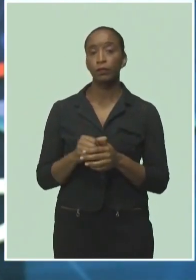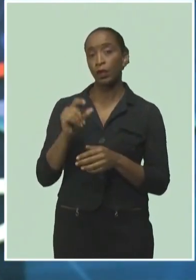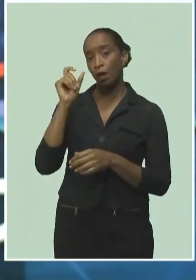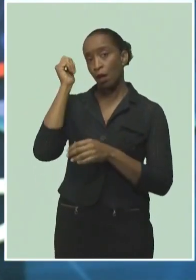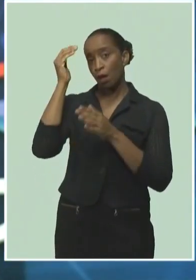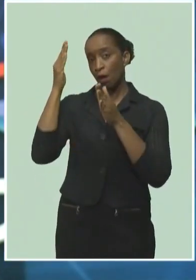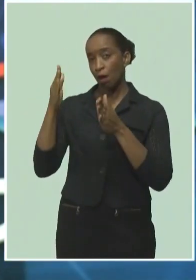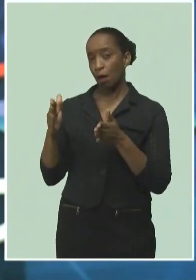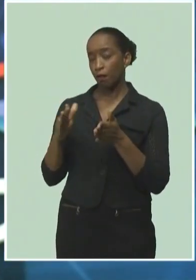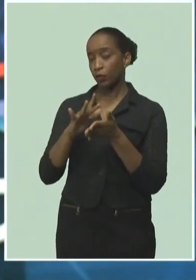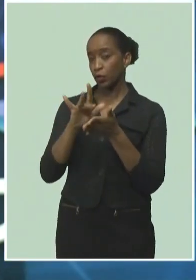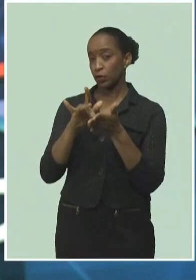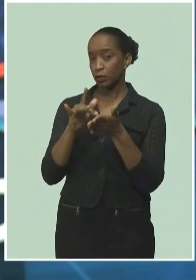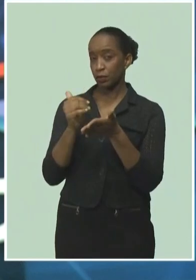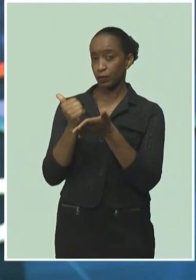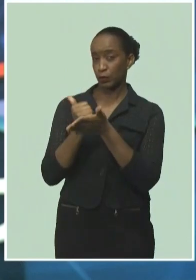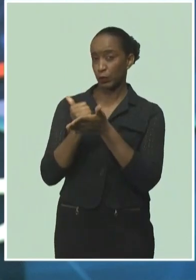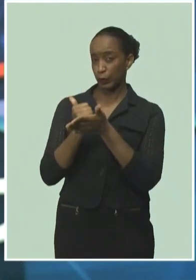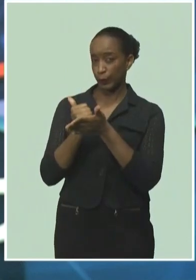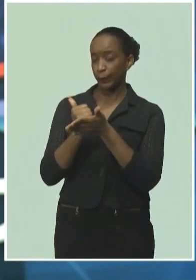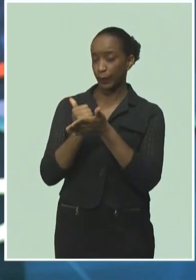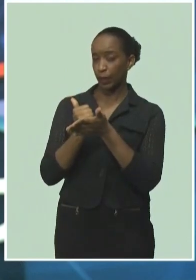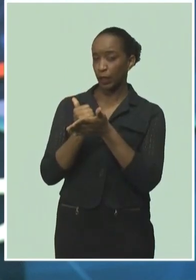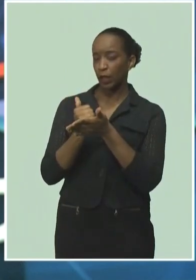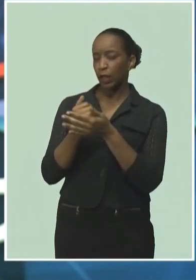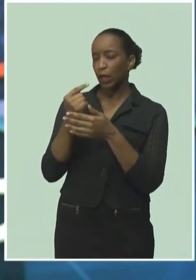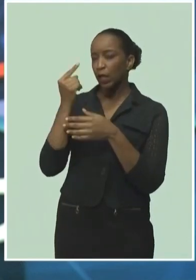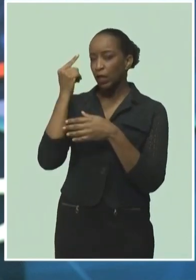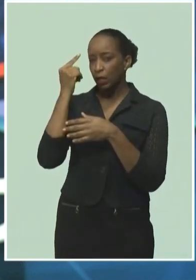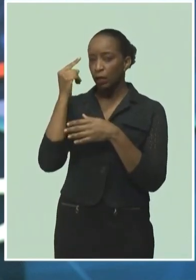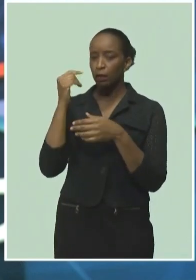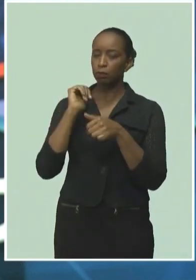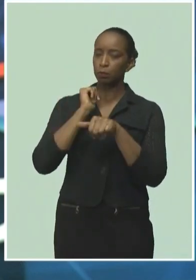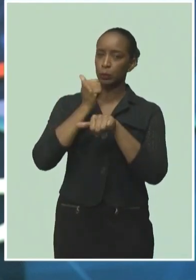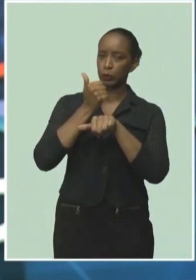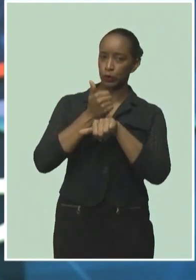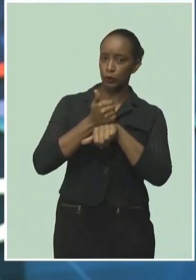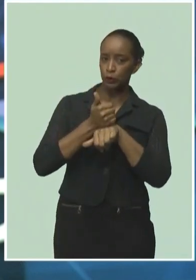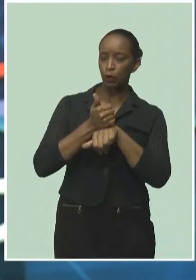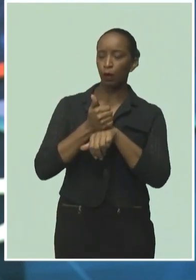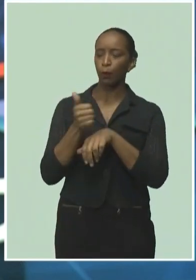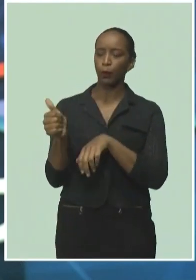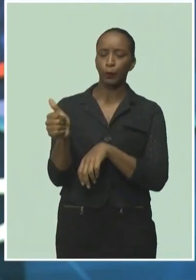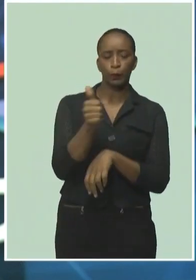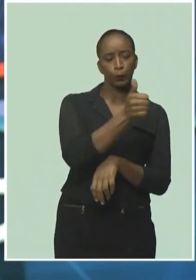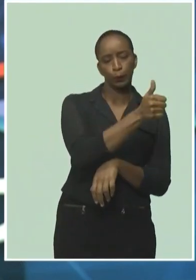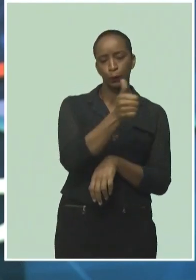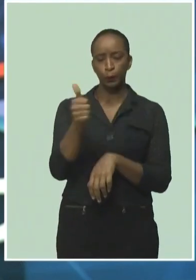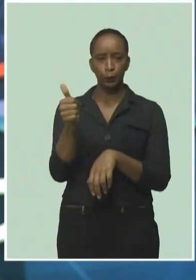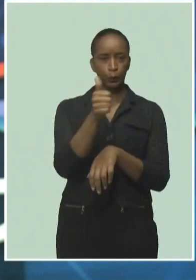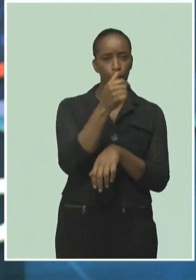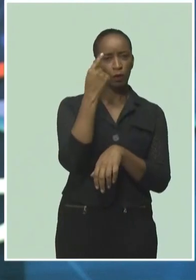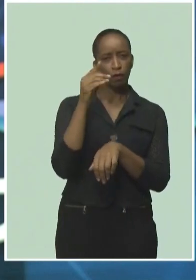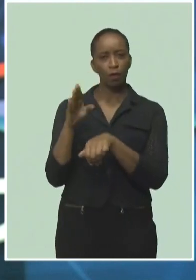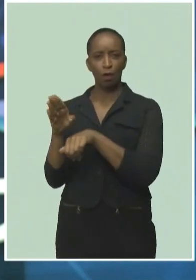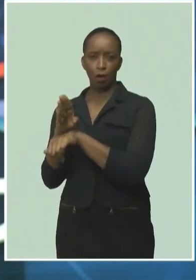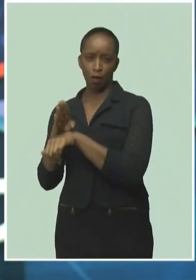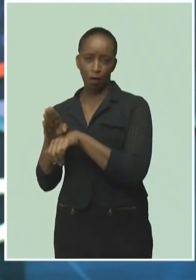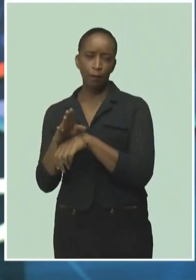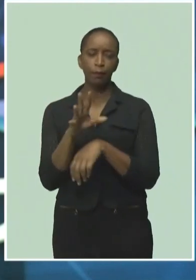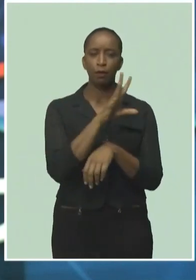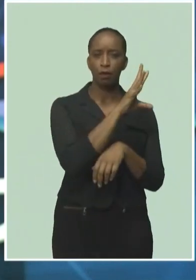Greenidge, is confident once trade routes are established between Africa and the Caribbean and issues surrounding air and